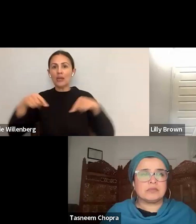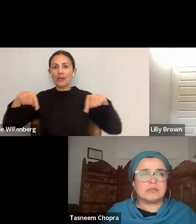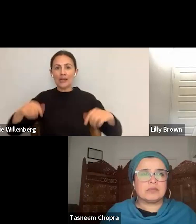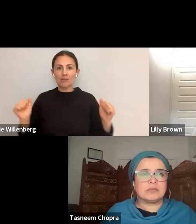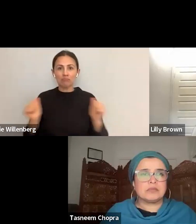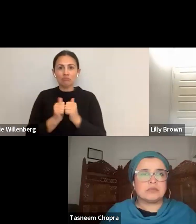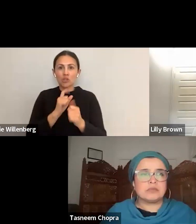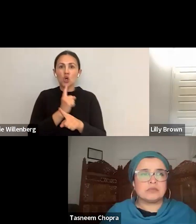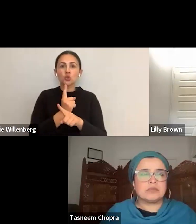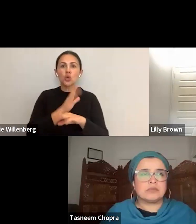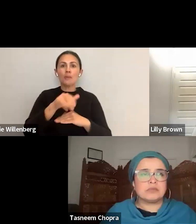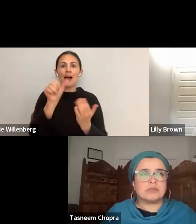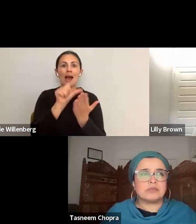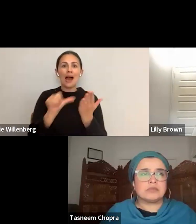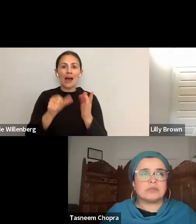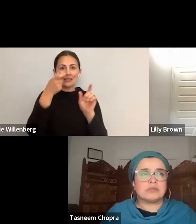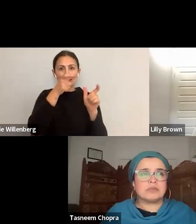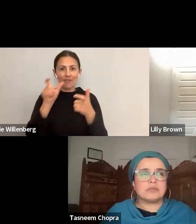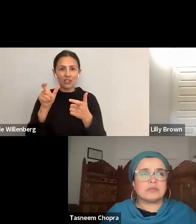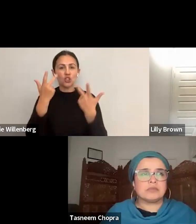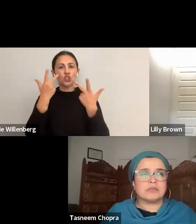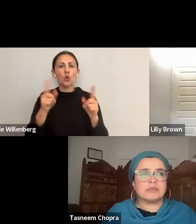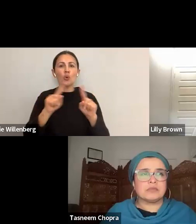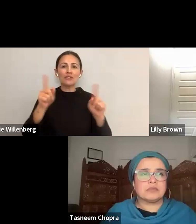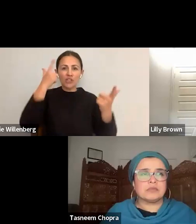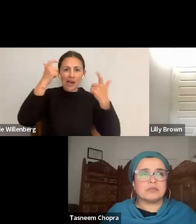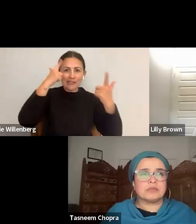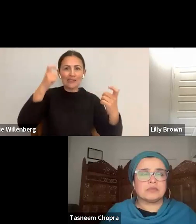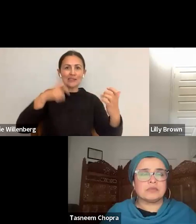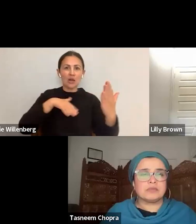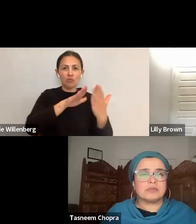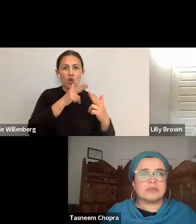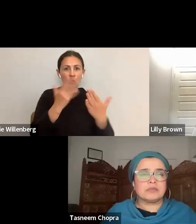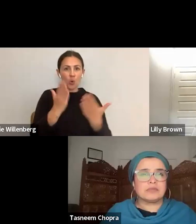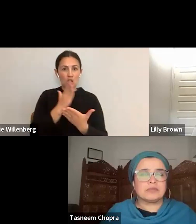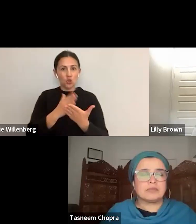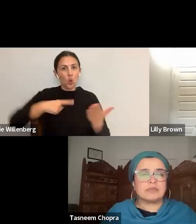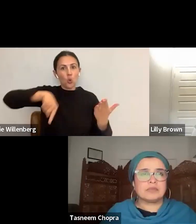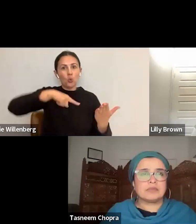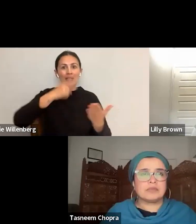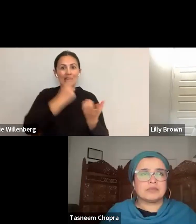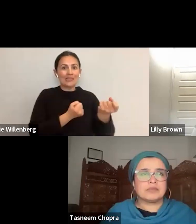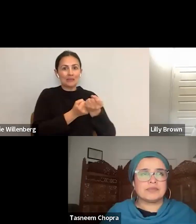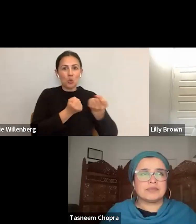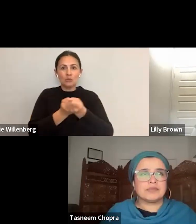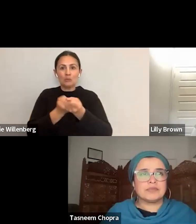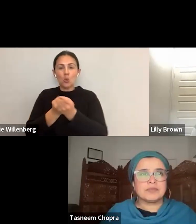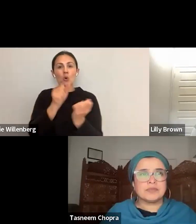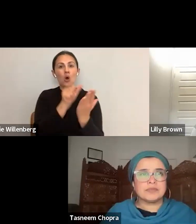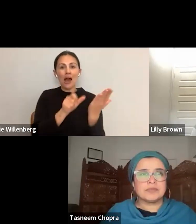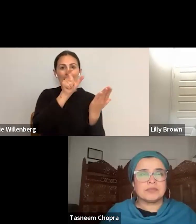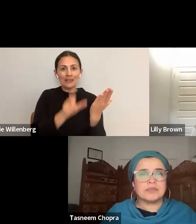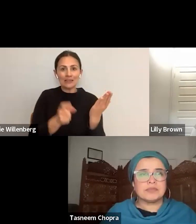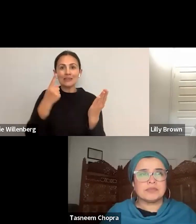governance, showcasing ideas, perspectives and approaches that support artists, support communities and those who work with them